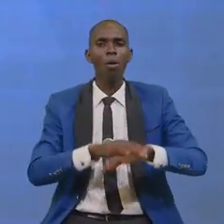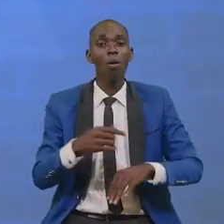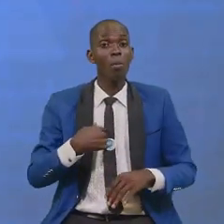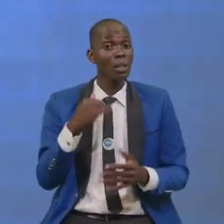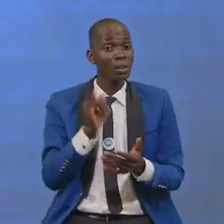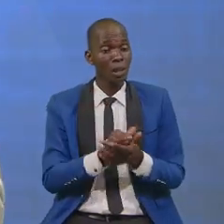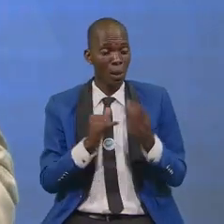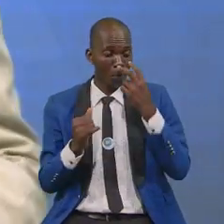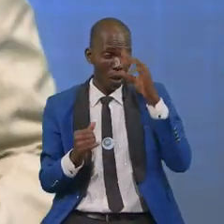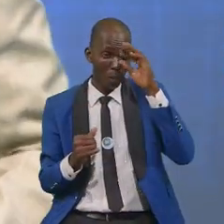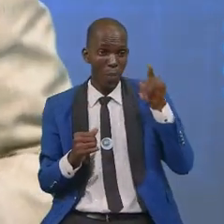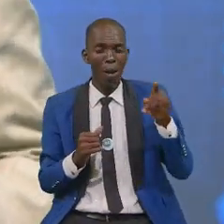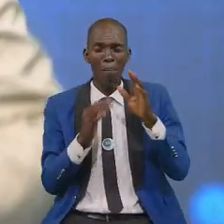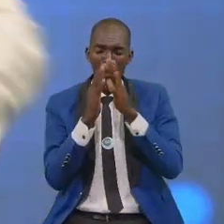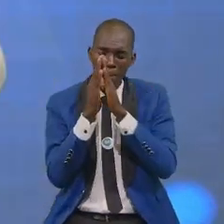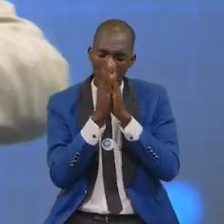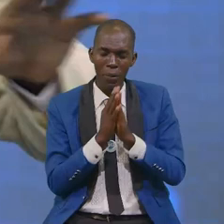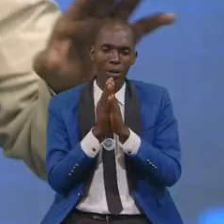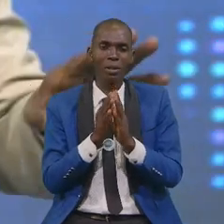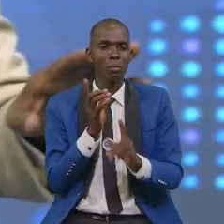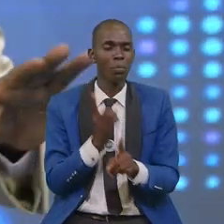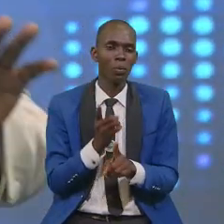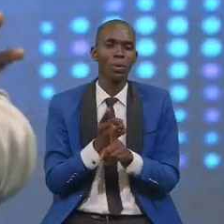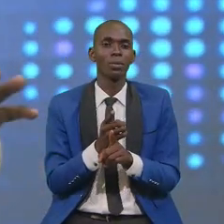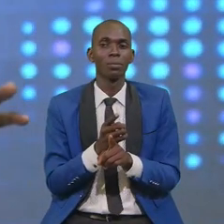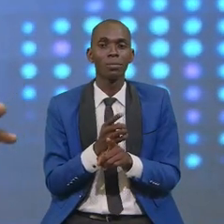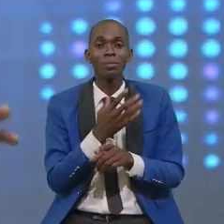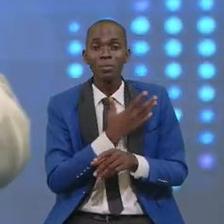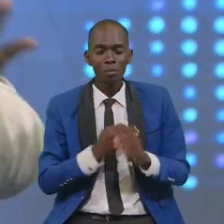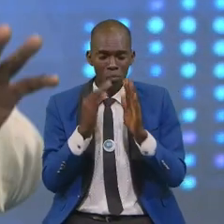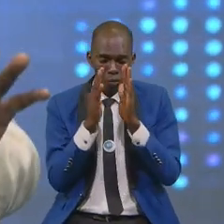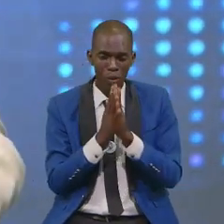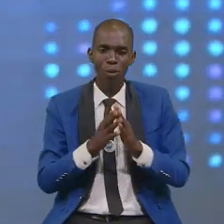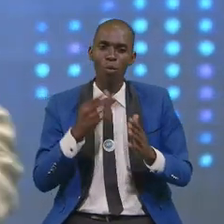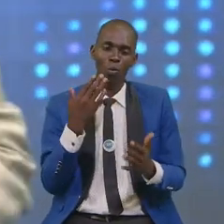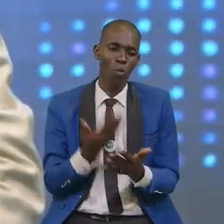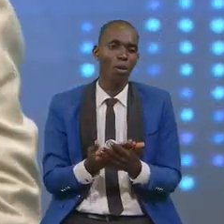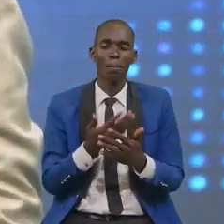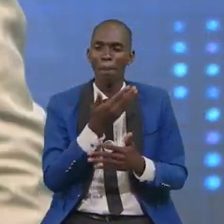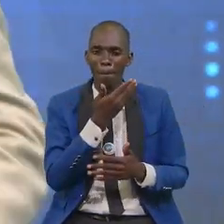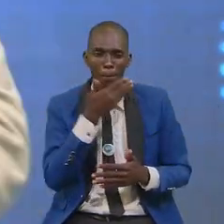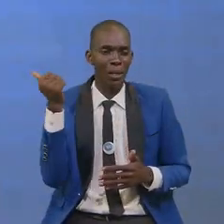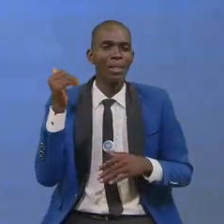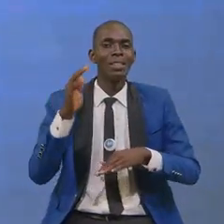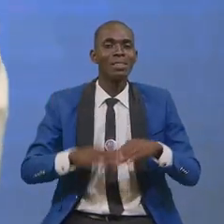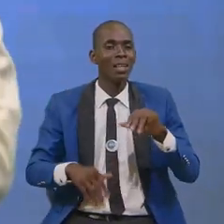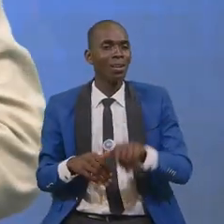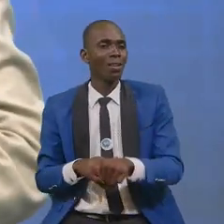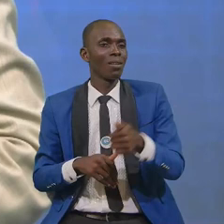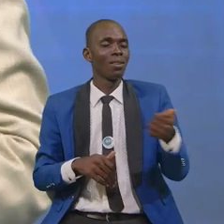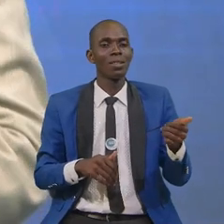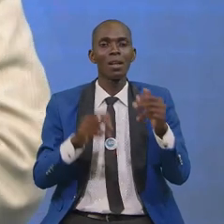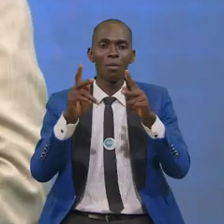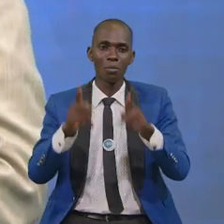man prayed aright, and he prayed well, better than any other